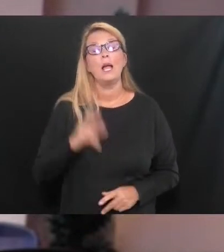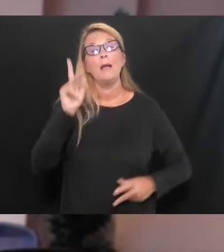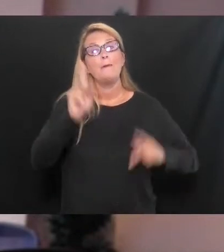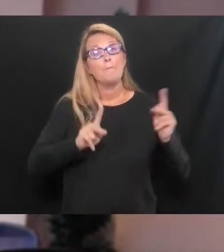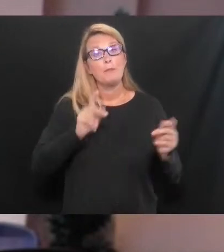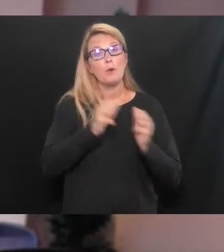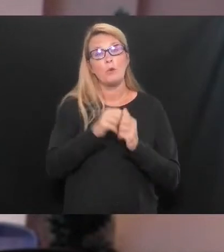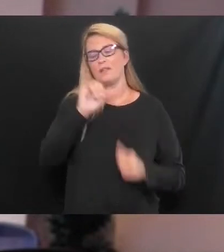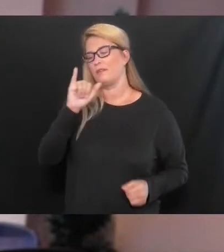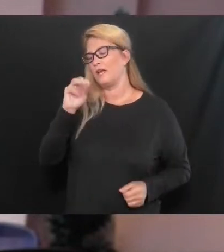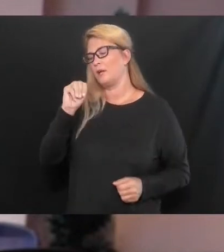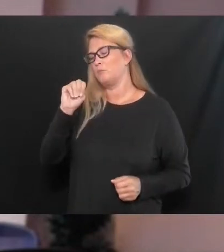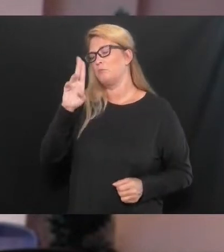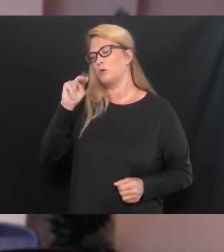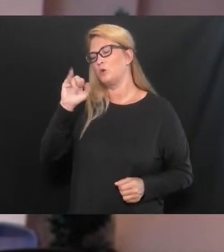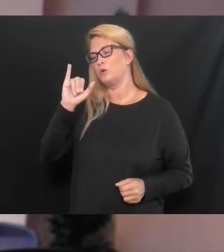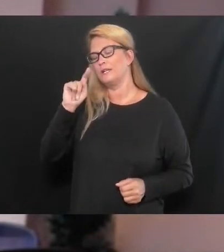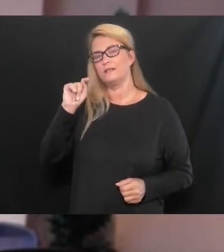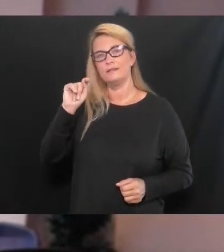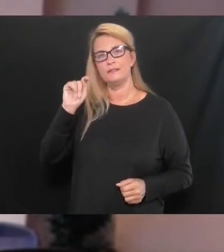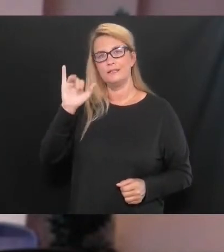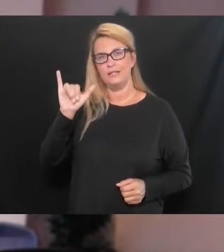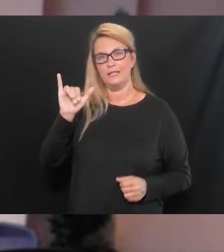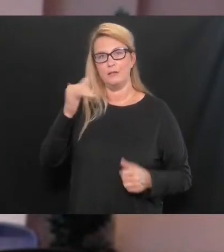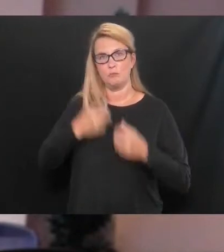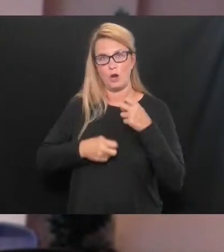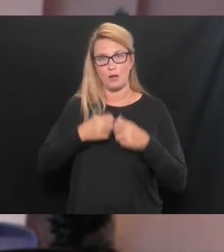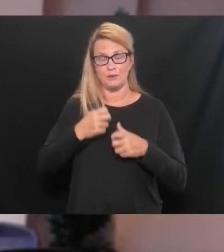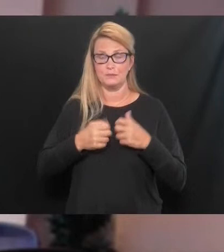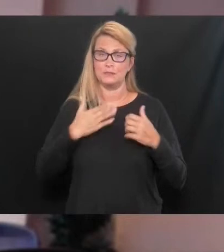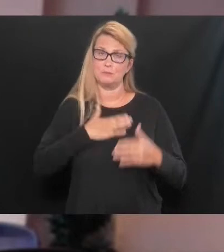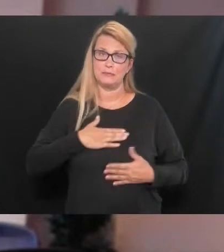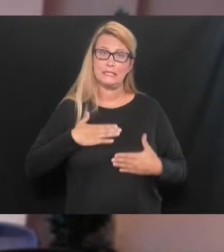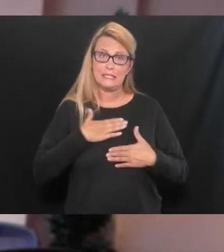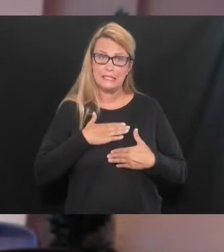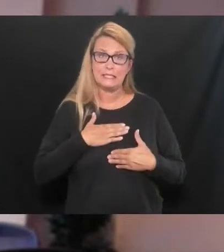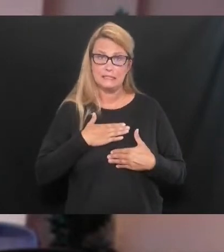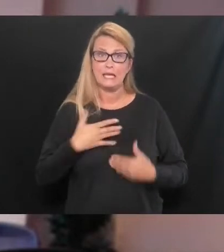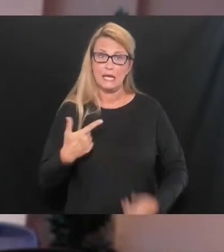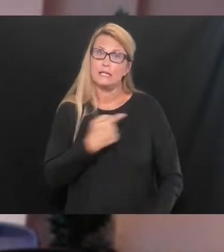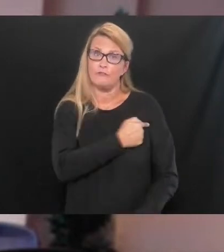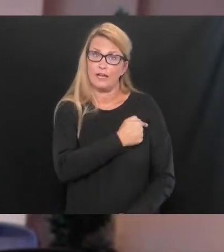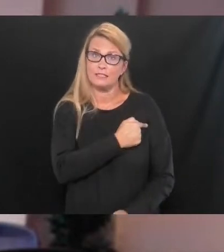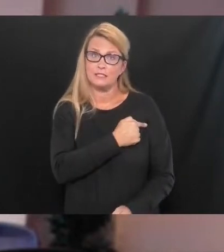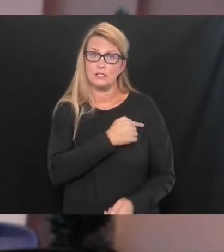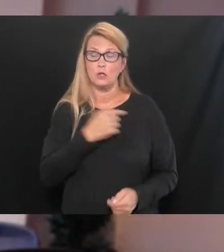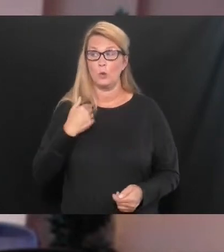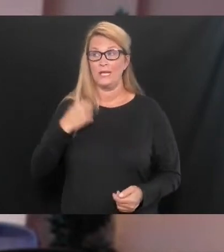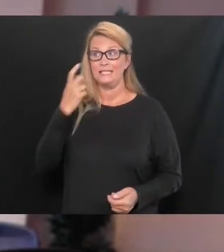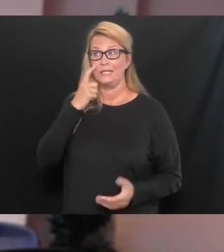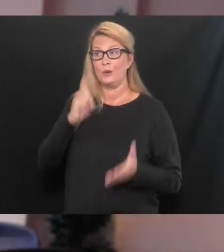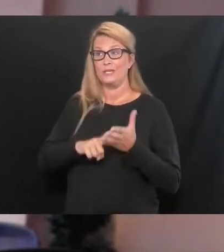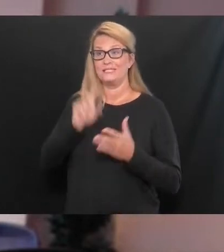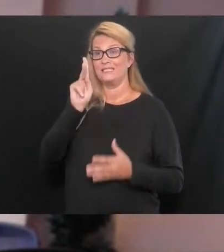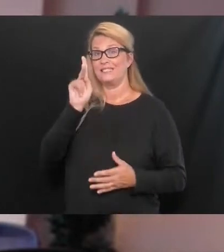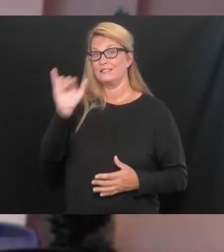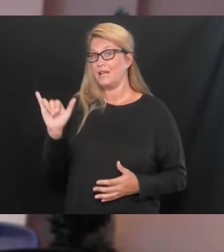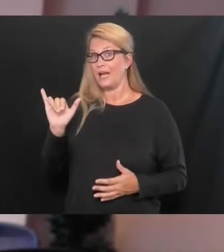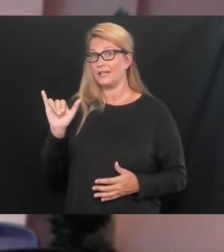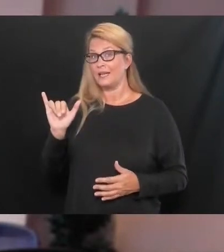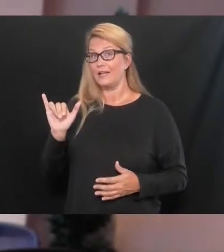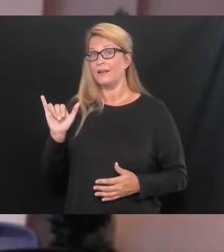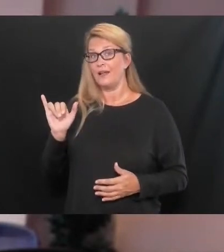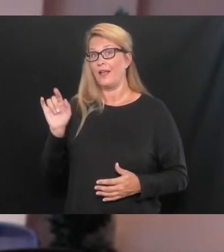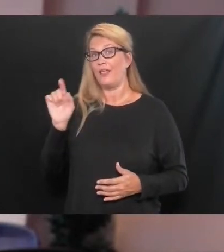been infected with COVID-19, they consider getting vaccinated. Recent study from Kentucky demonstrated that the